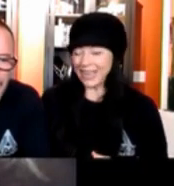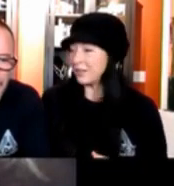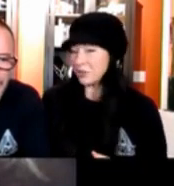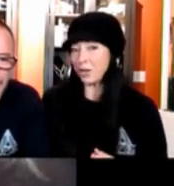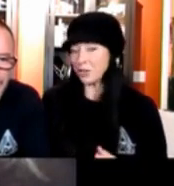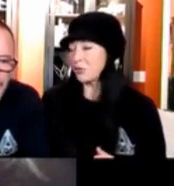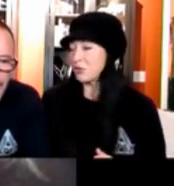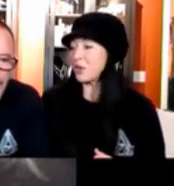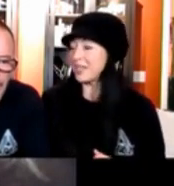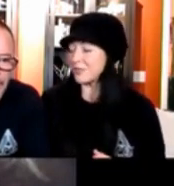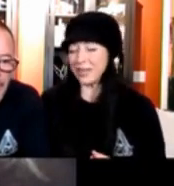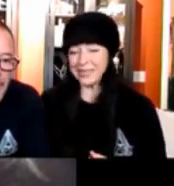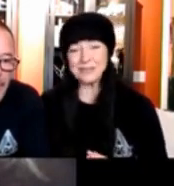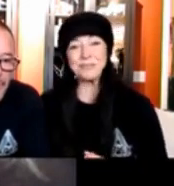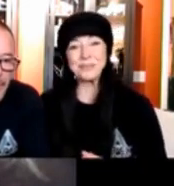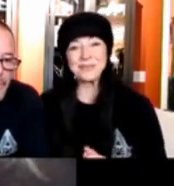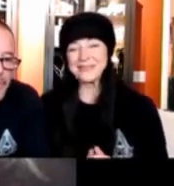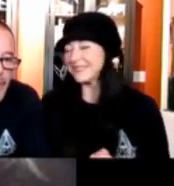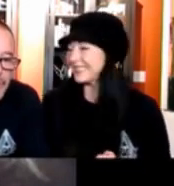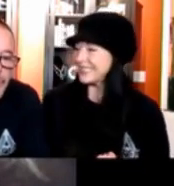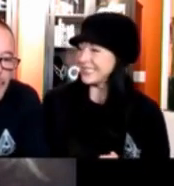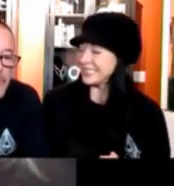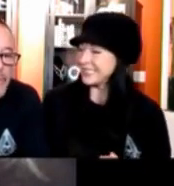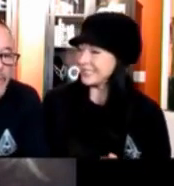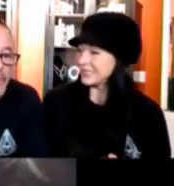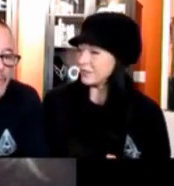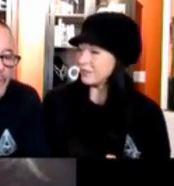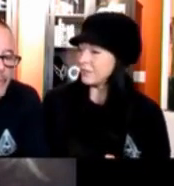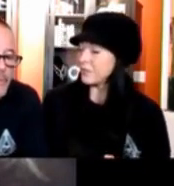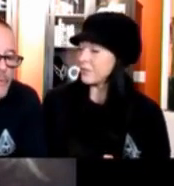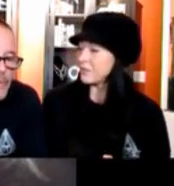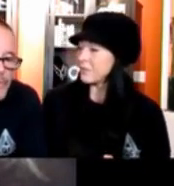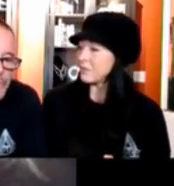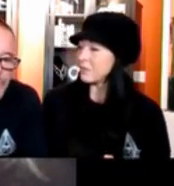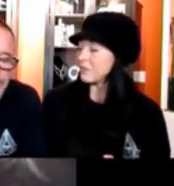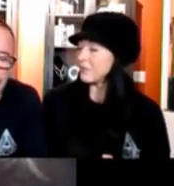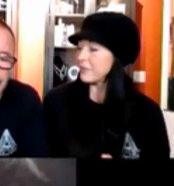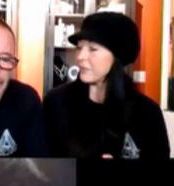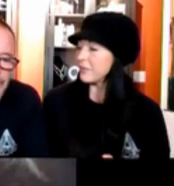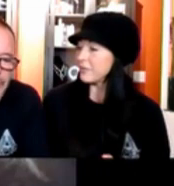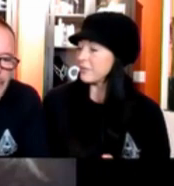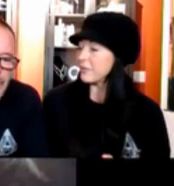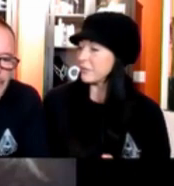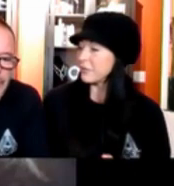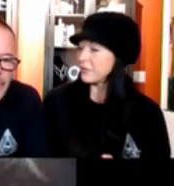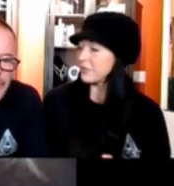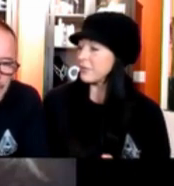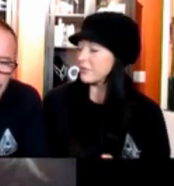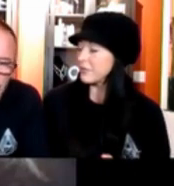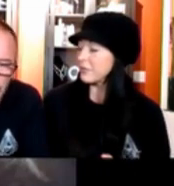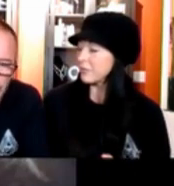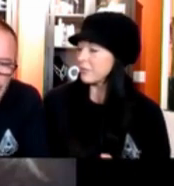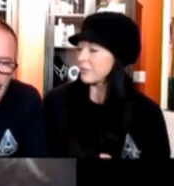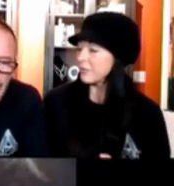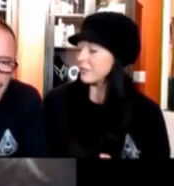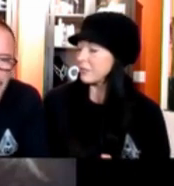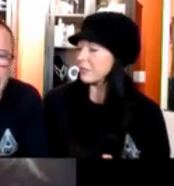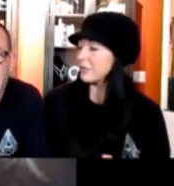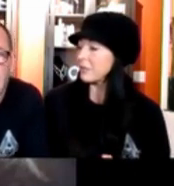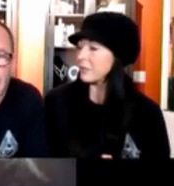wonderful. And those are all true traits, right? Yeah, and we still have to remember, though, that when you do watch a movie, sometimes you're going to see the